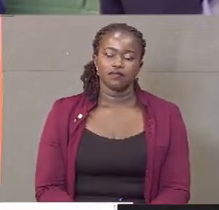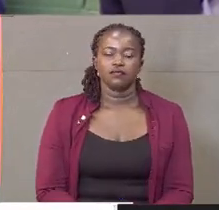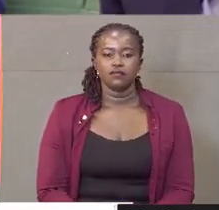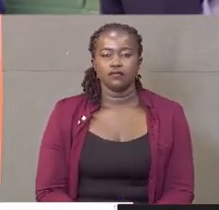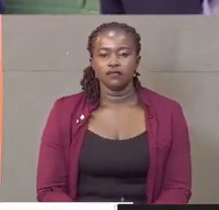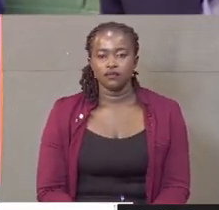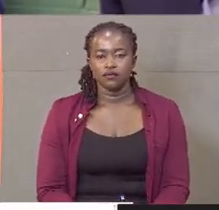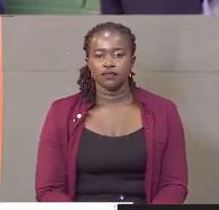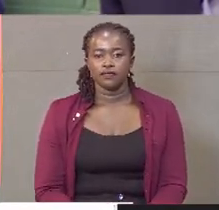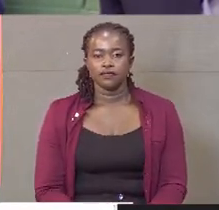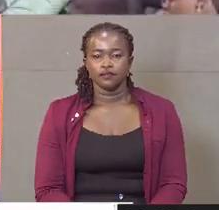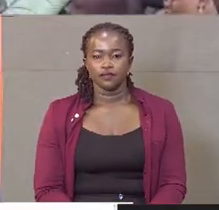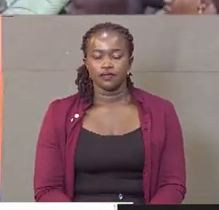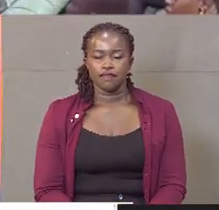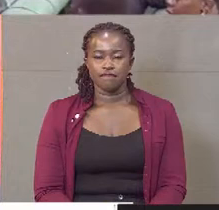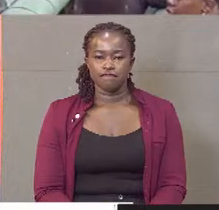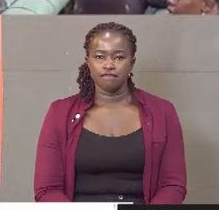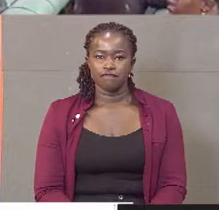Yes.